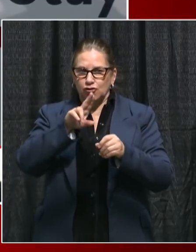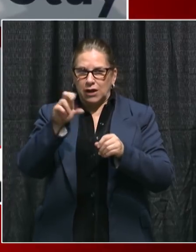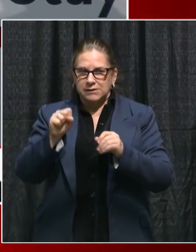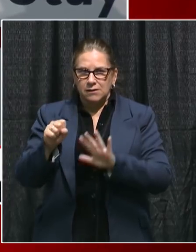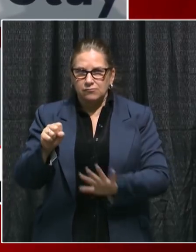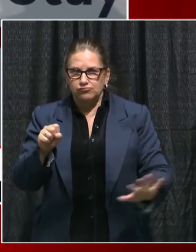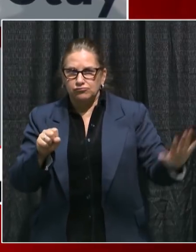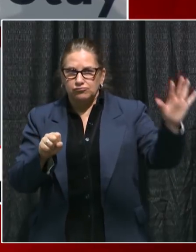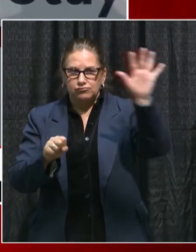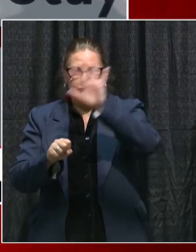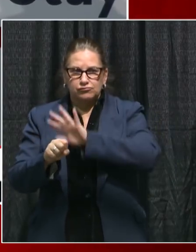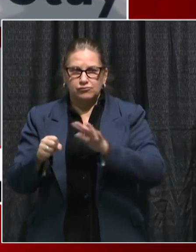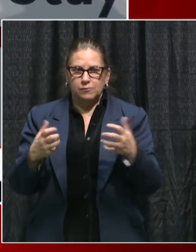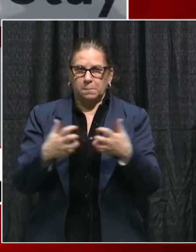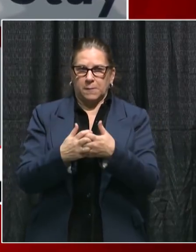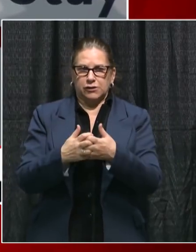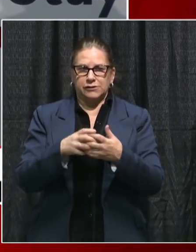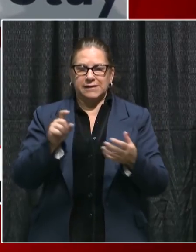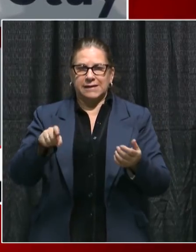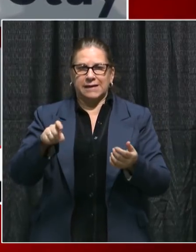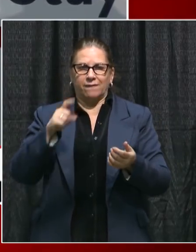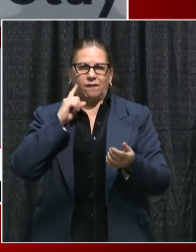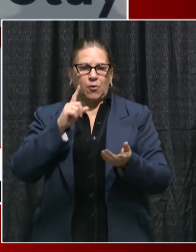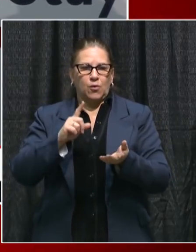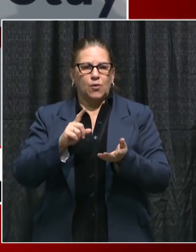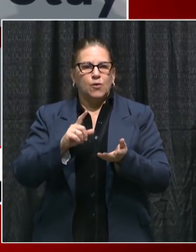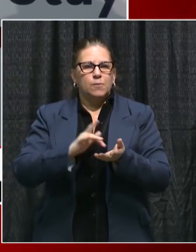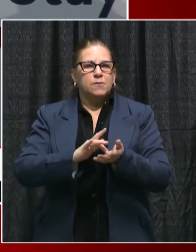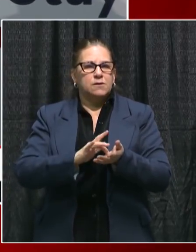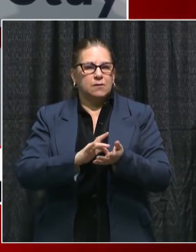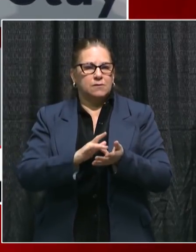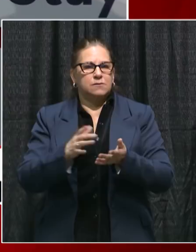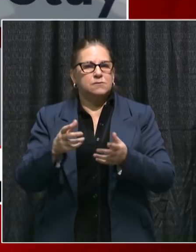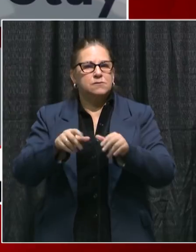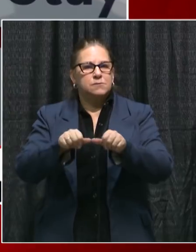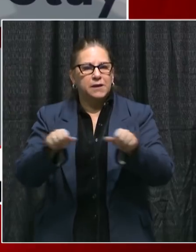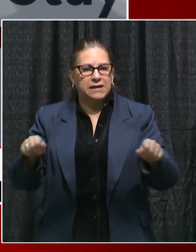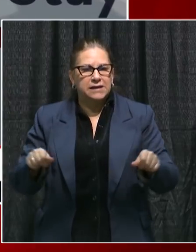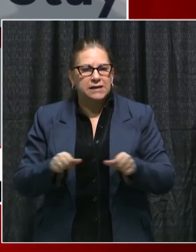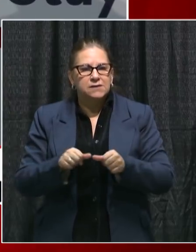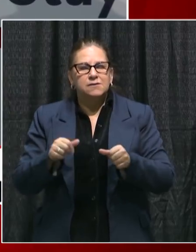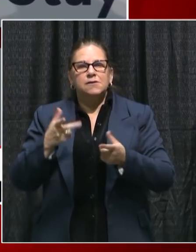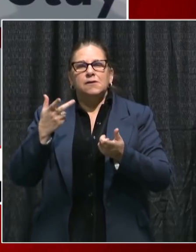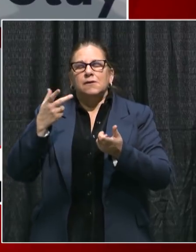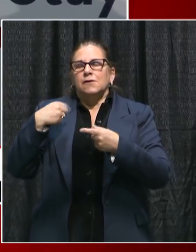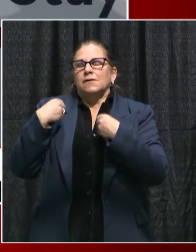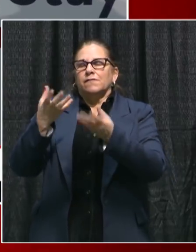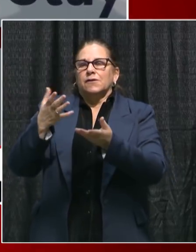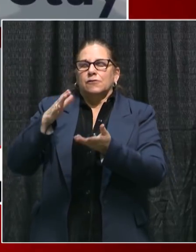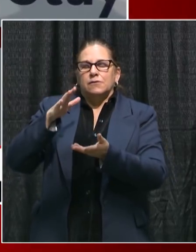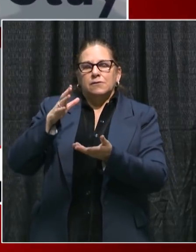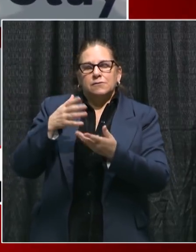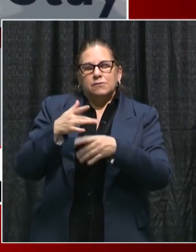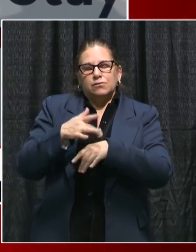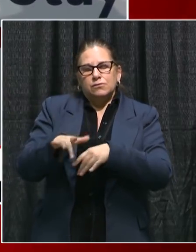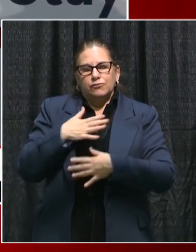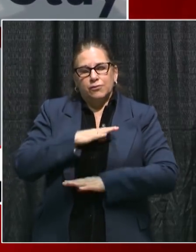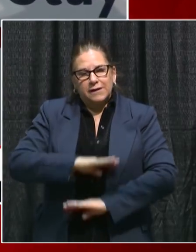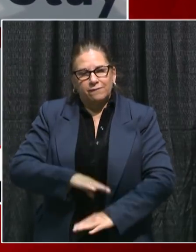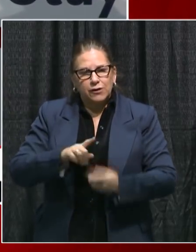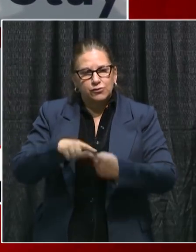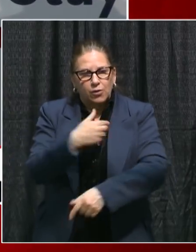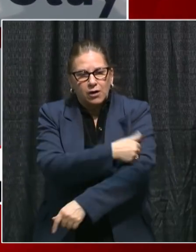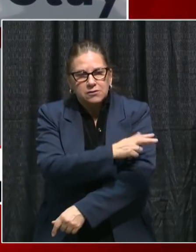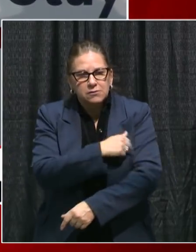will relieve strain on the existing medical infrastructure. If needed, FEMA stands ready to support this alternate care site by providing